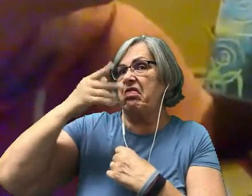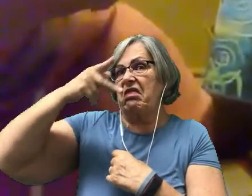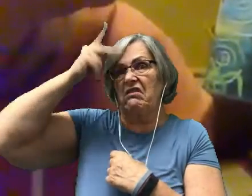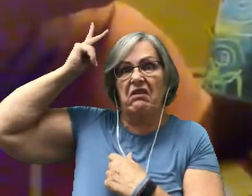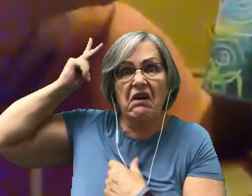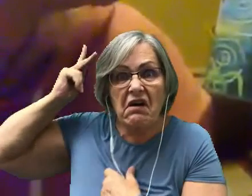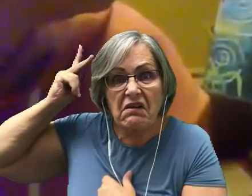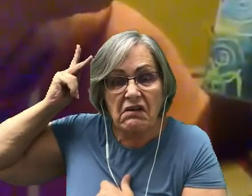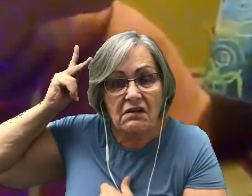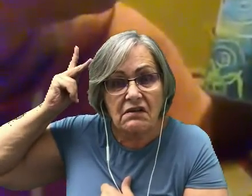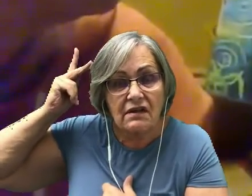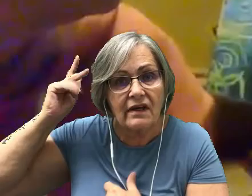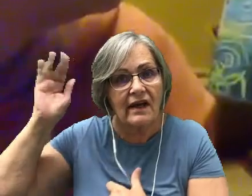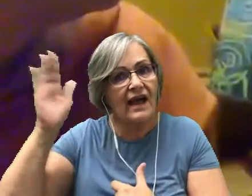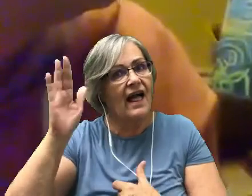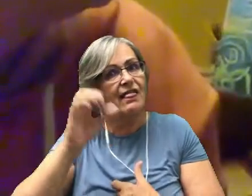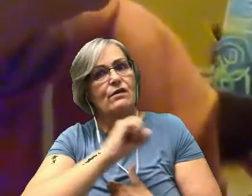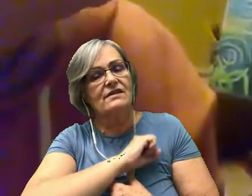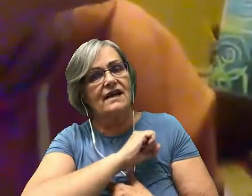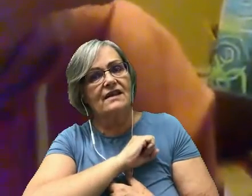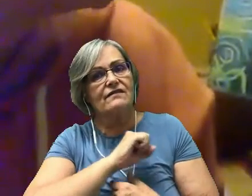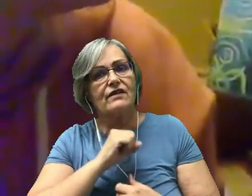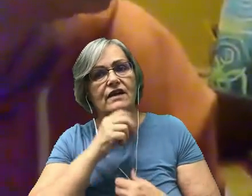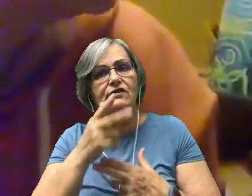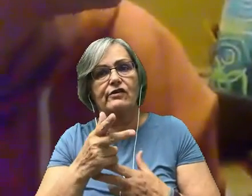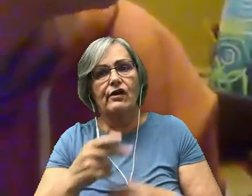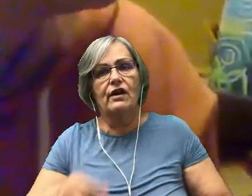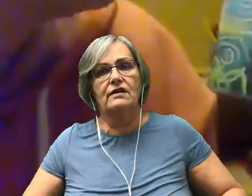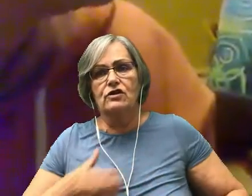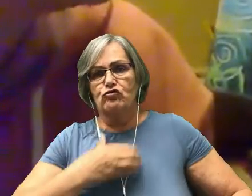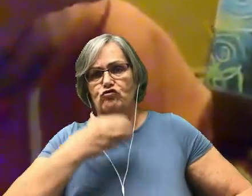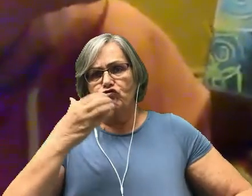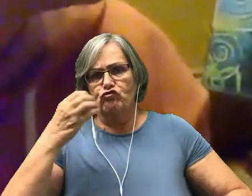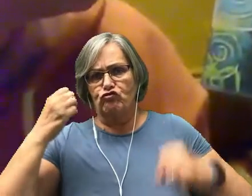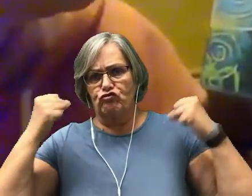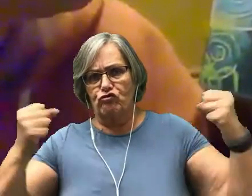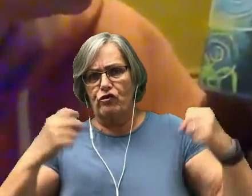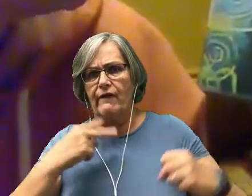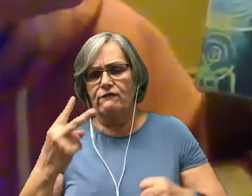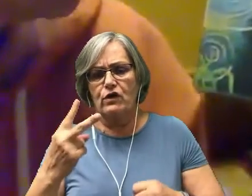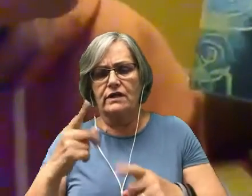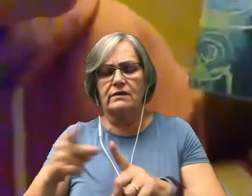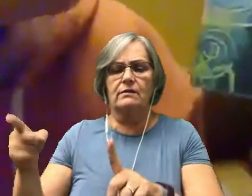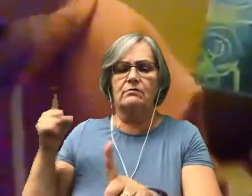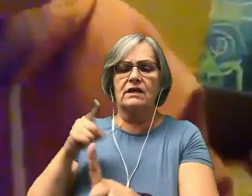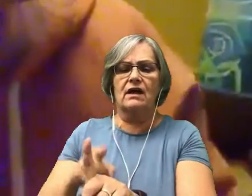old, funky old skunk. Hello, Sassafras, called a clear, strong voice from